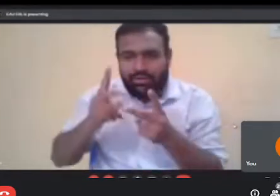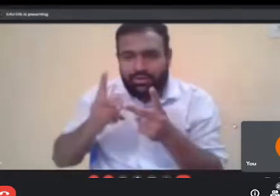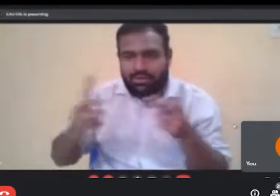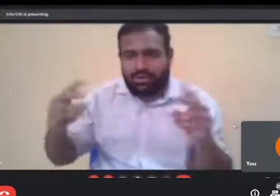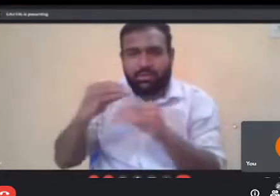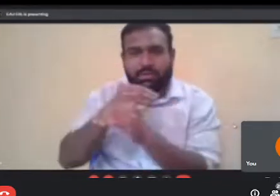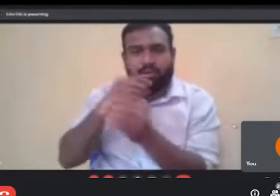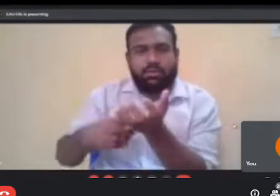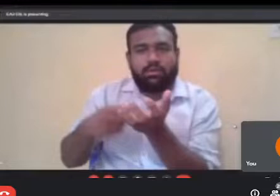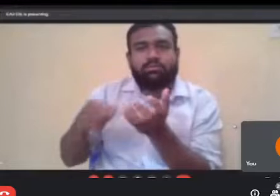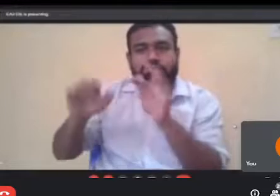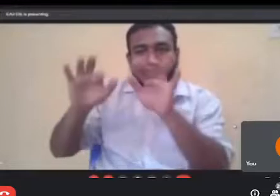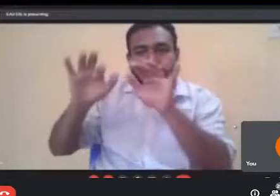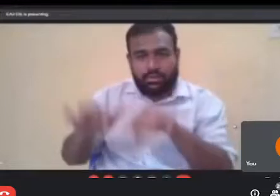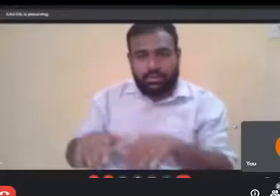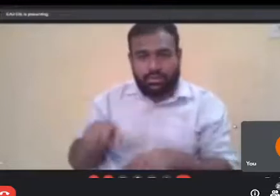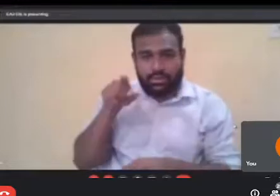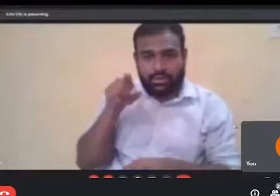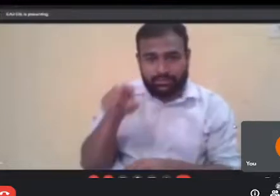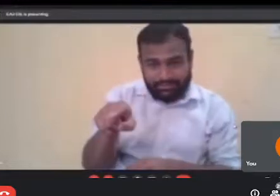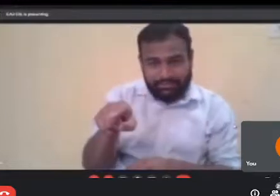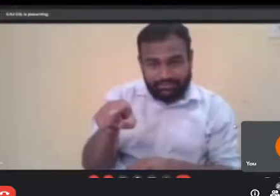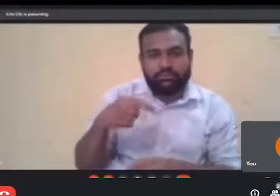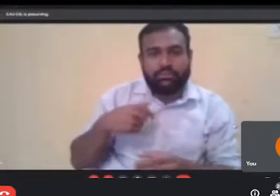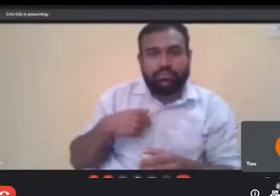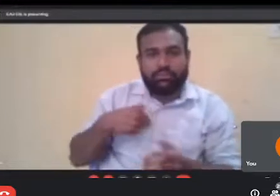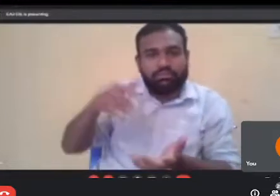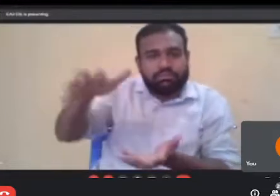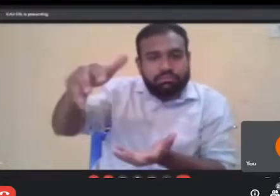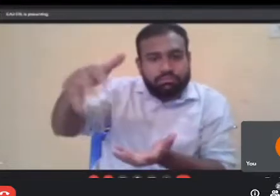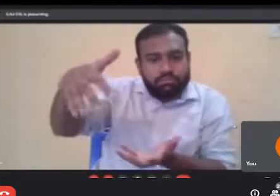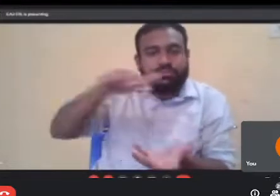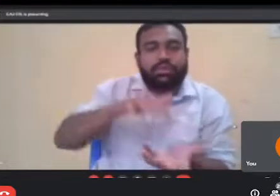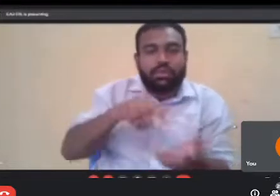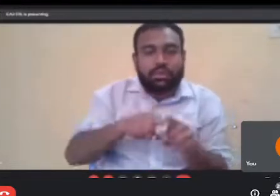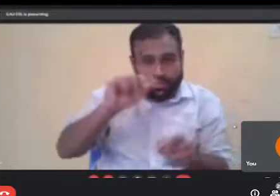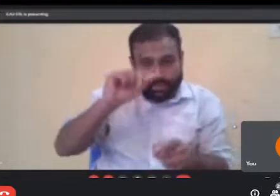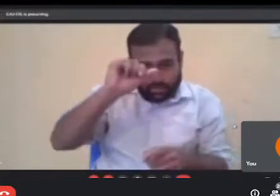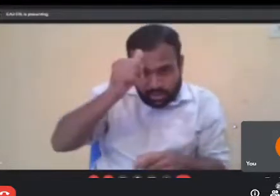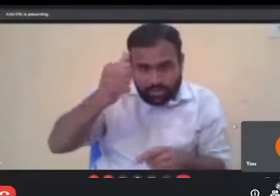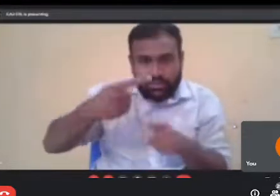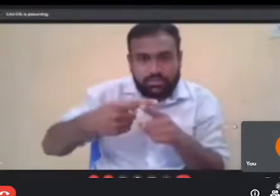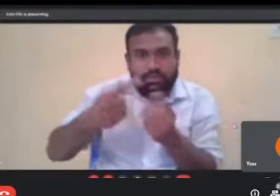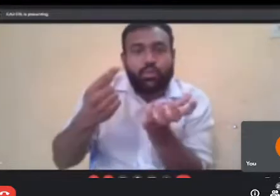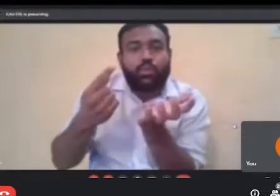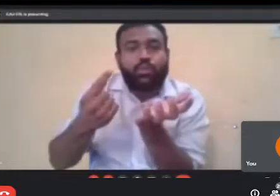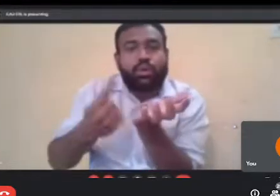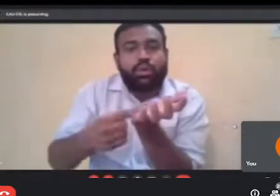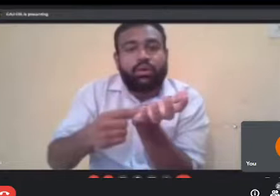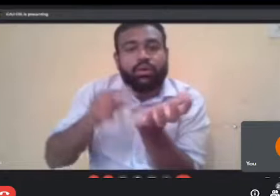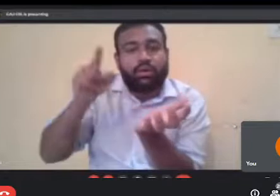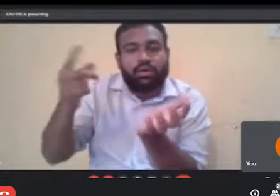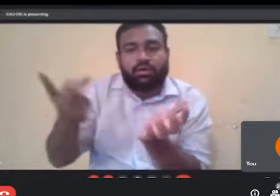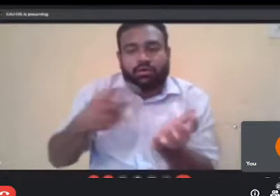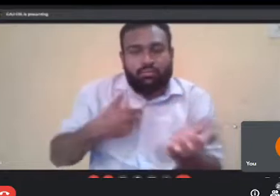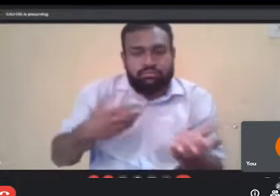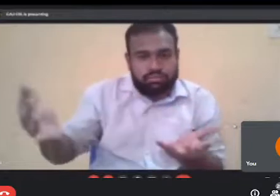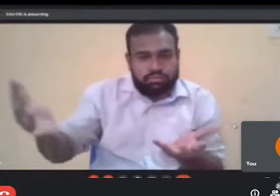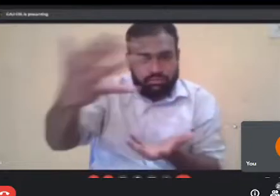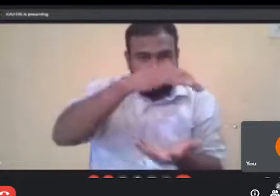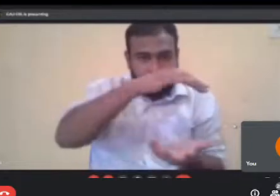study, what they have taught to the children, about the project, the rules. So there we just collect that in India